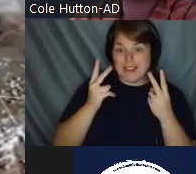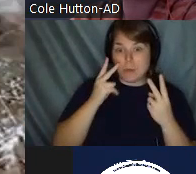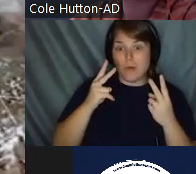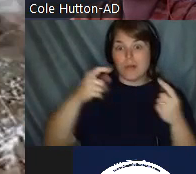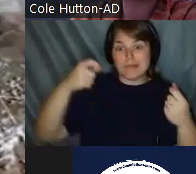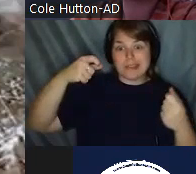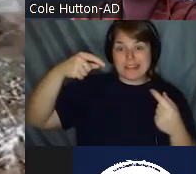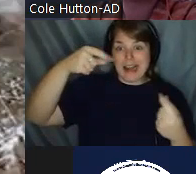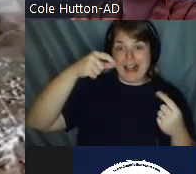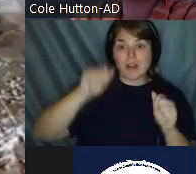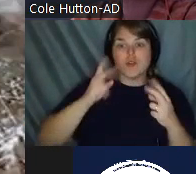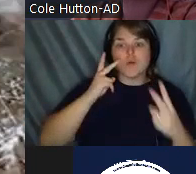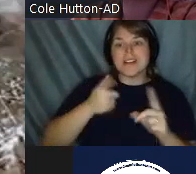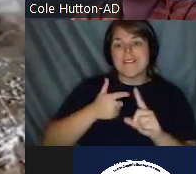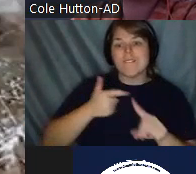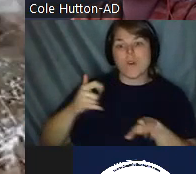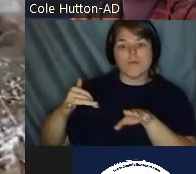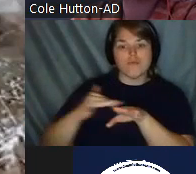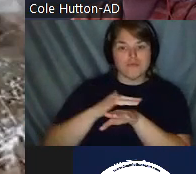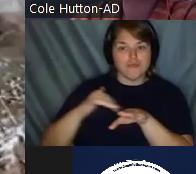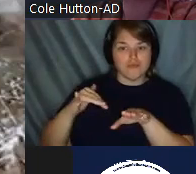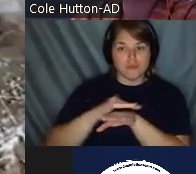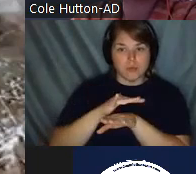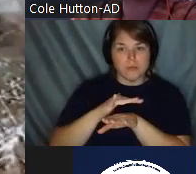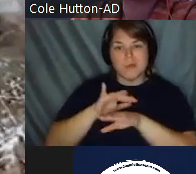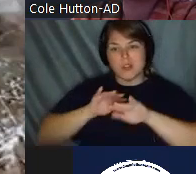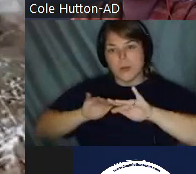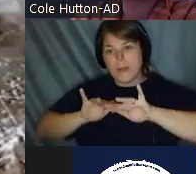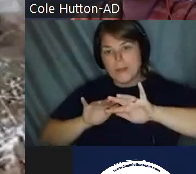some onshore flow, which is